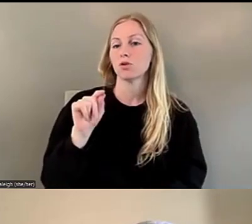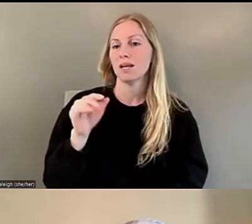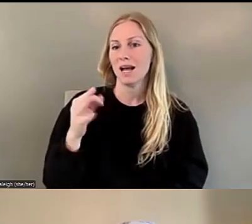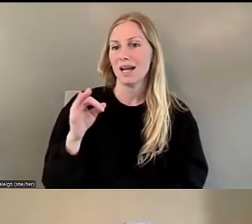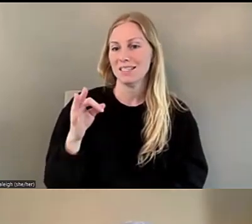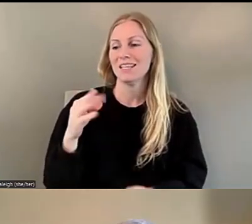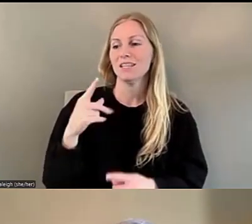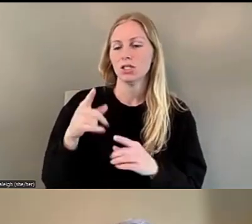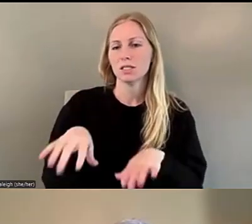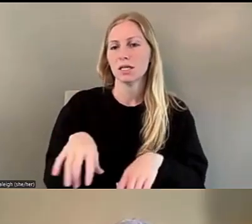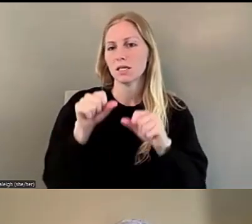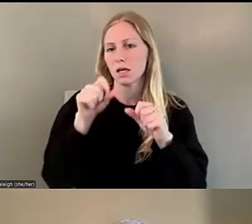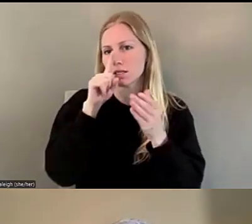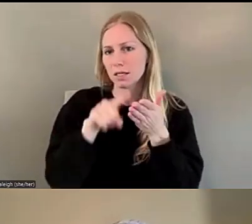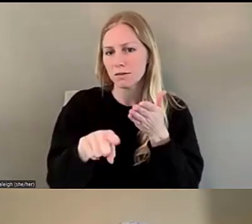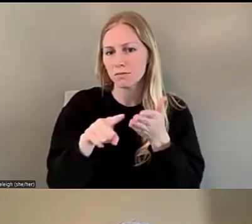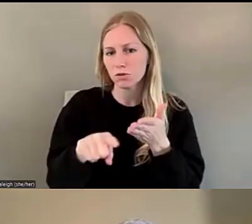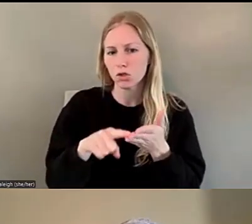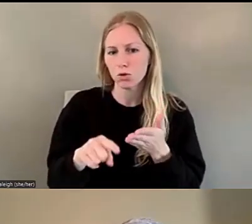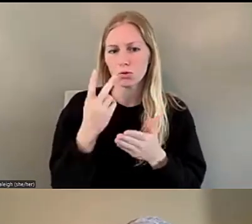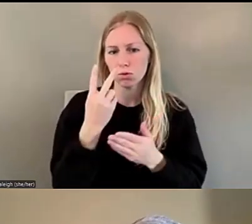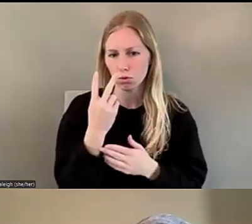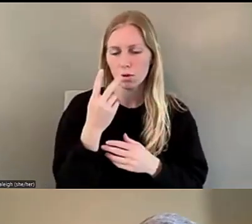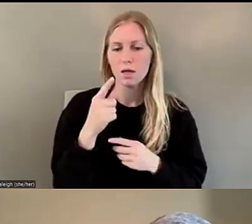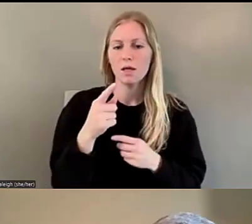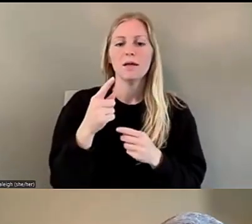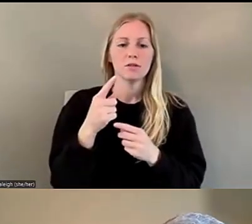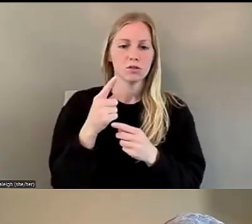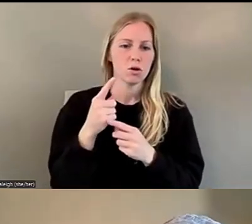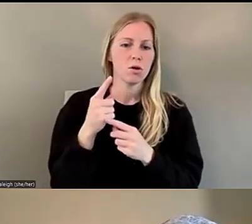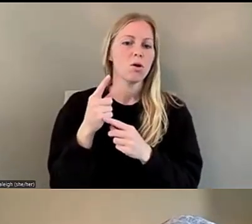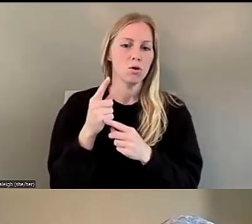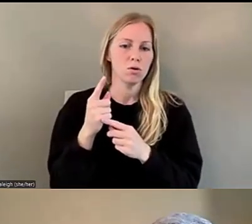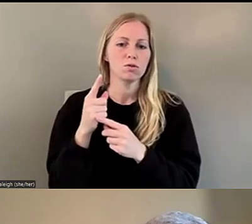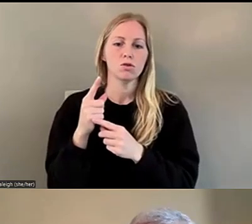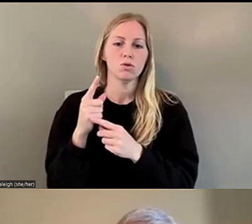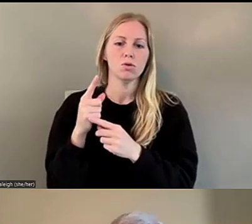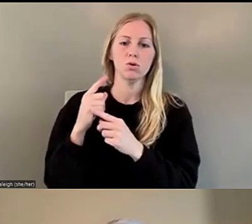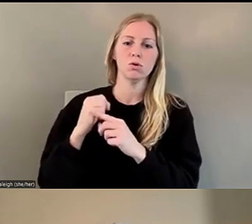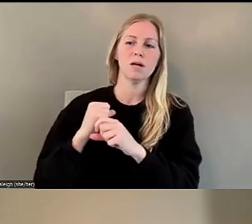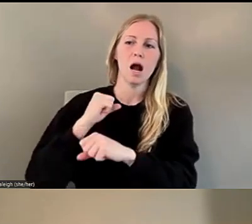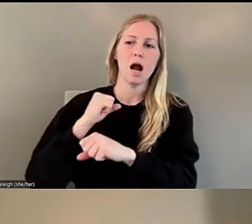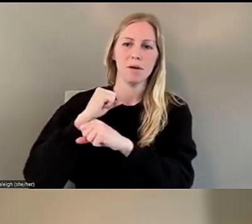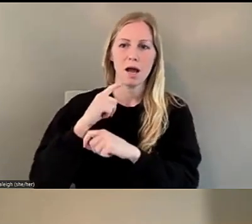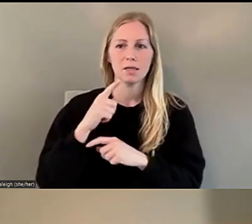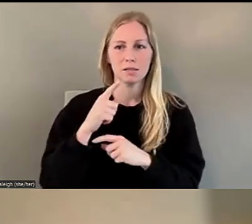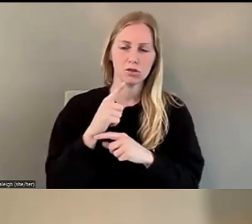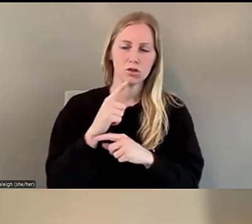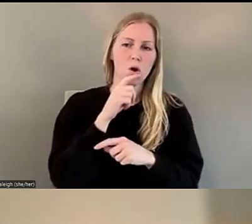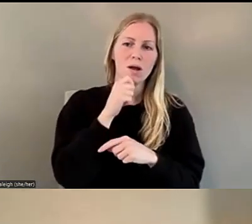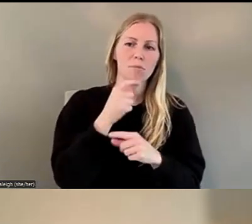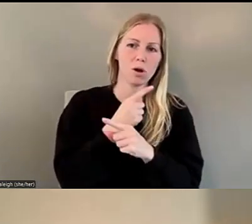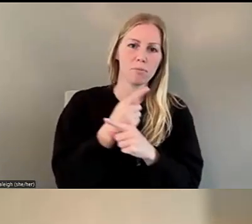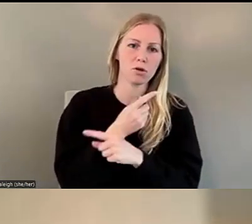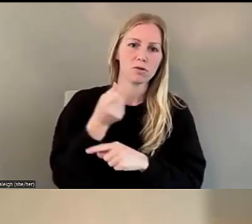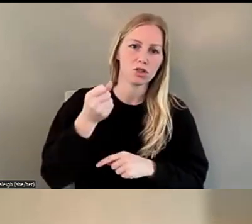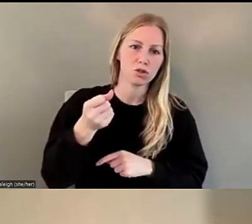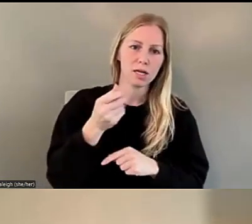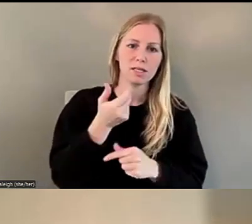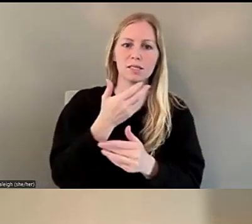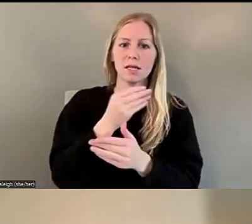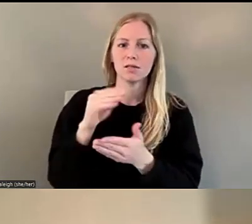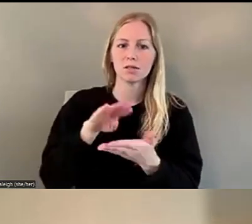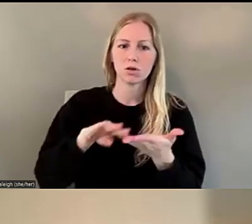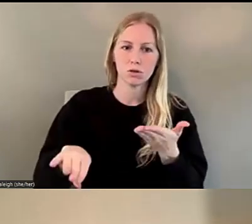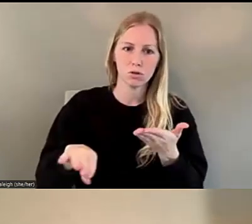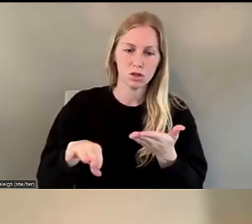investigations as part of the division's efforts to combat improper seclusion and restraints in schools across this country, leading to settlements